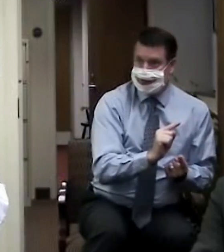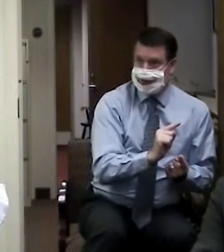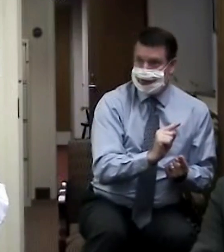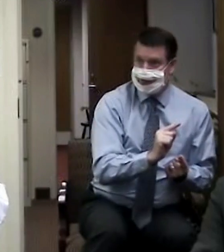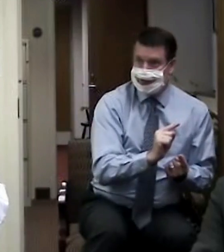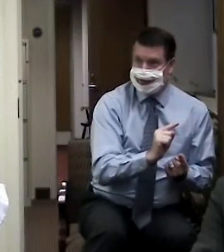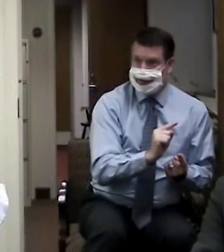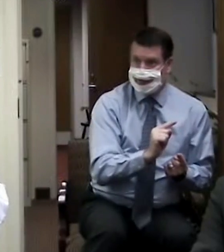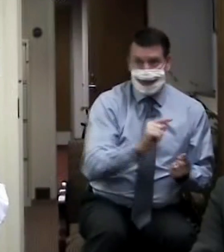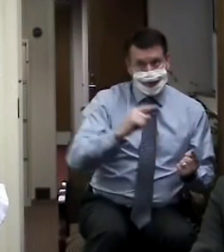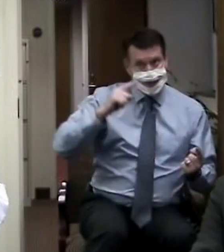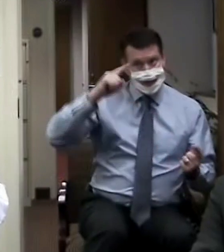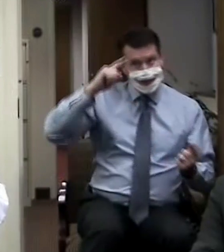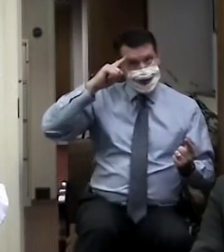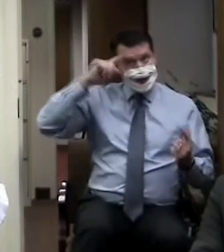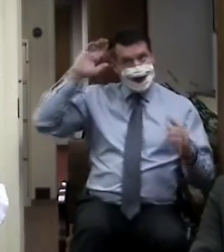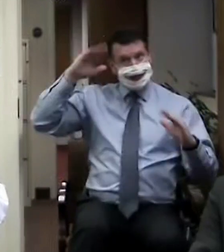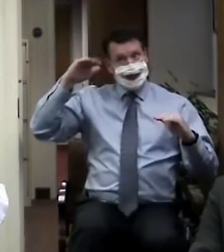this?